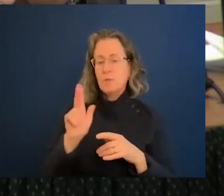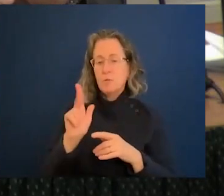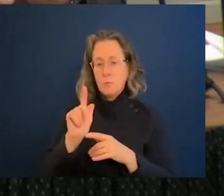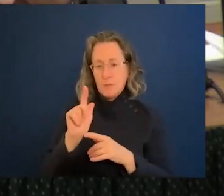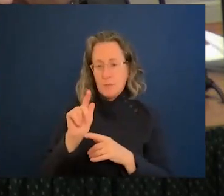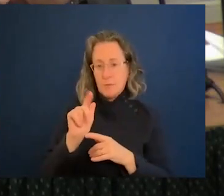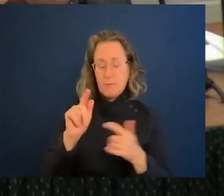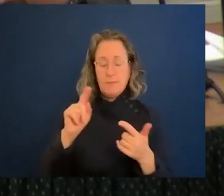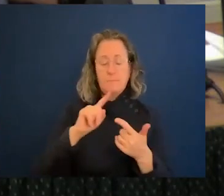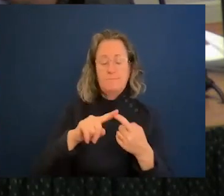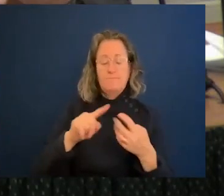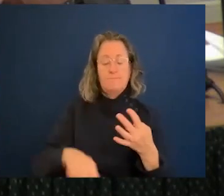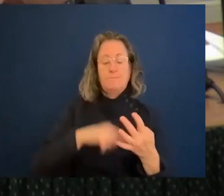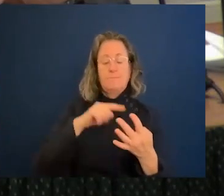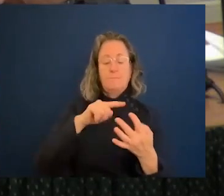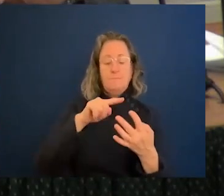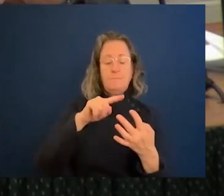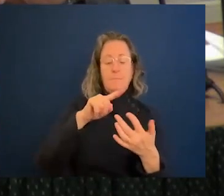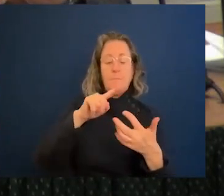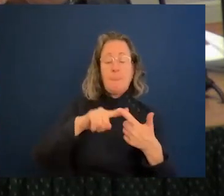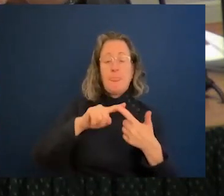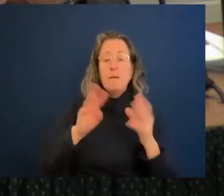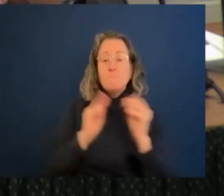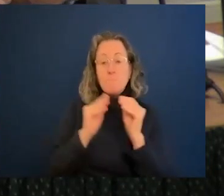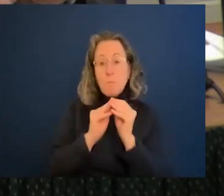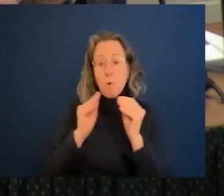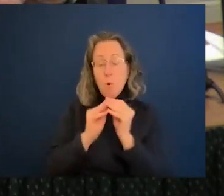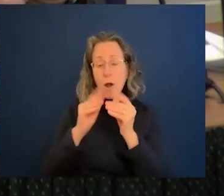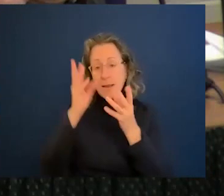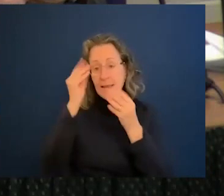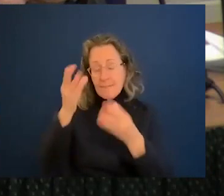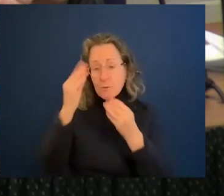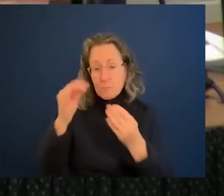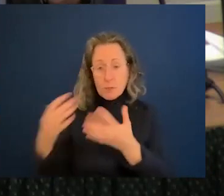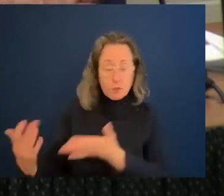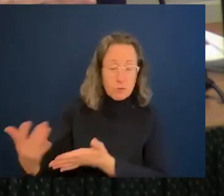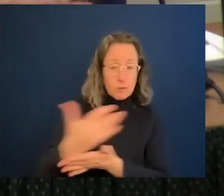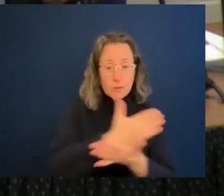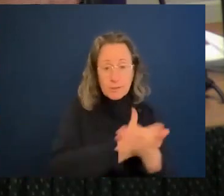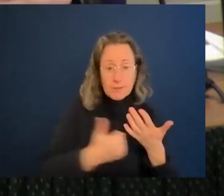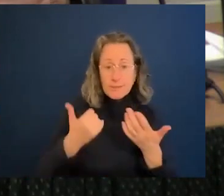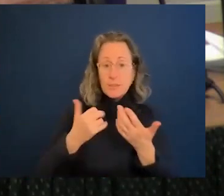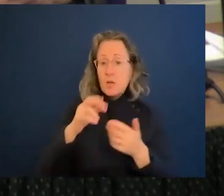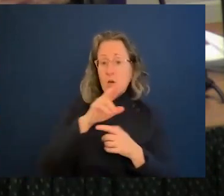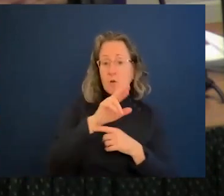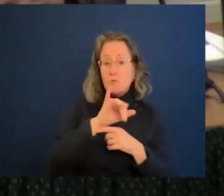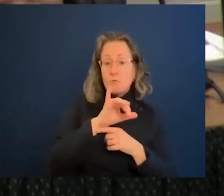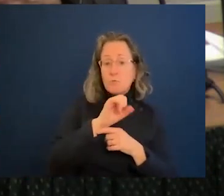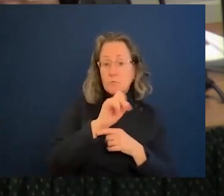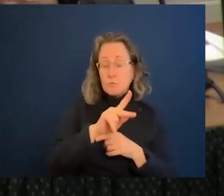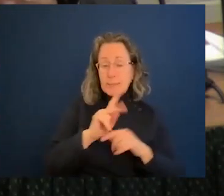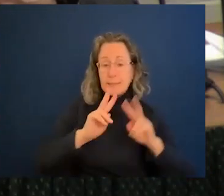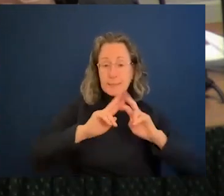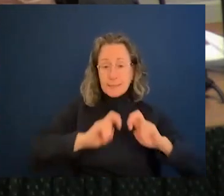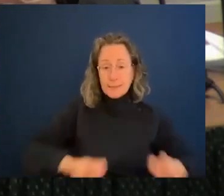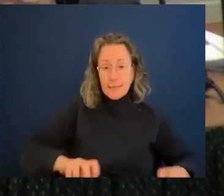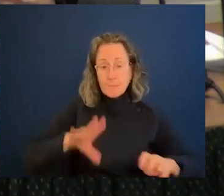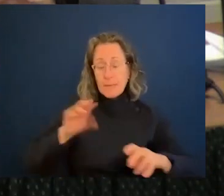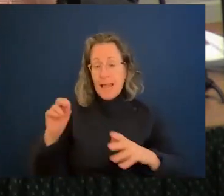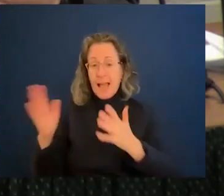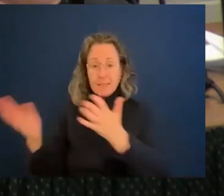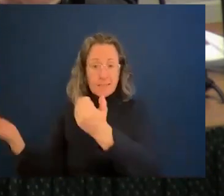gathering including risk assessment and public input about three primary long-range Solutions